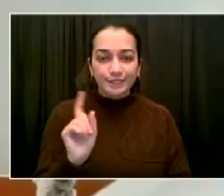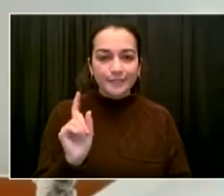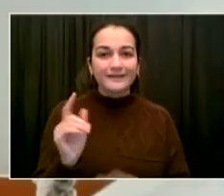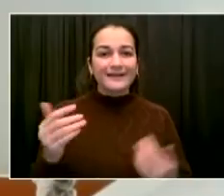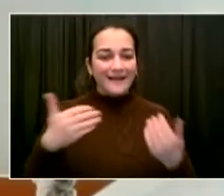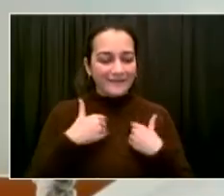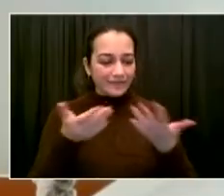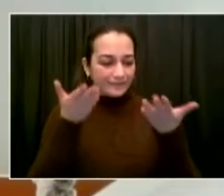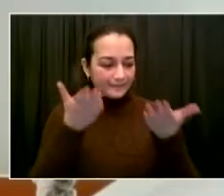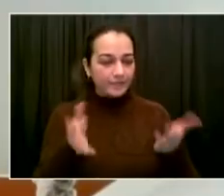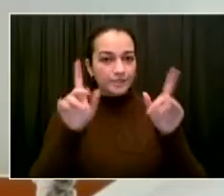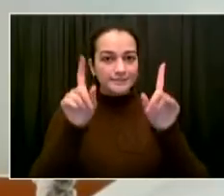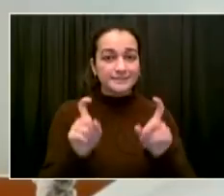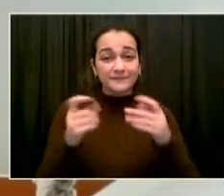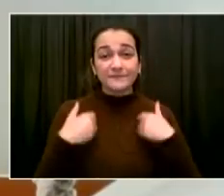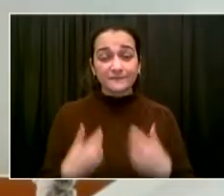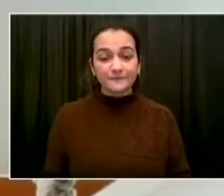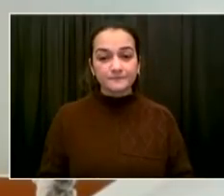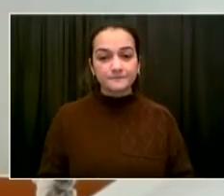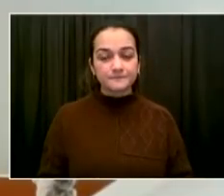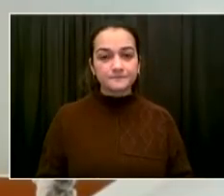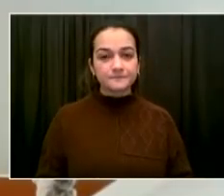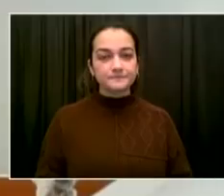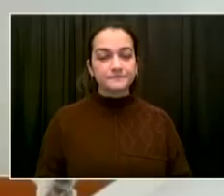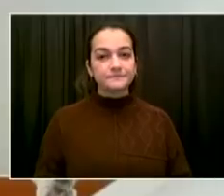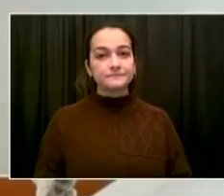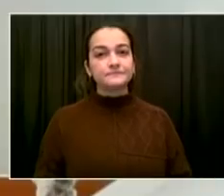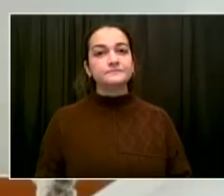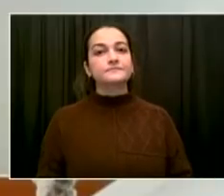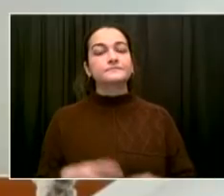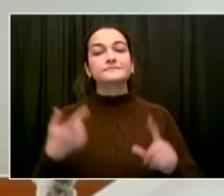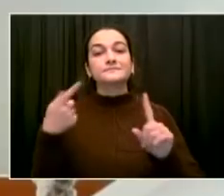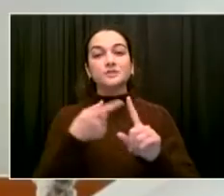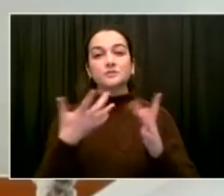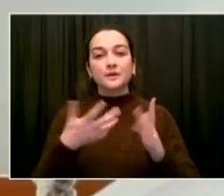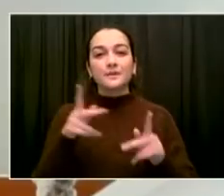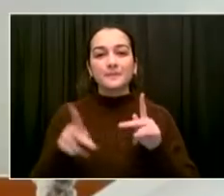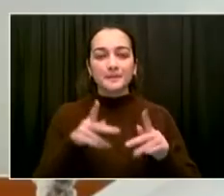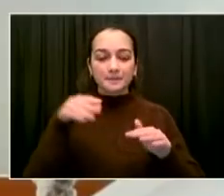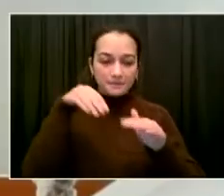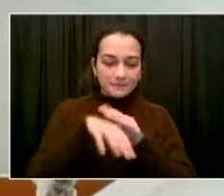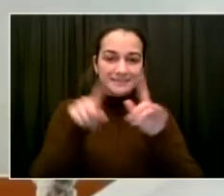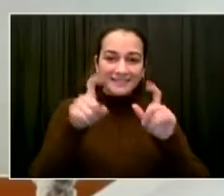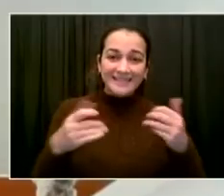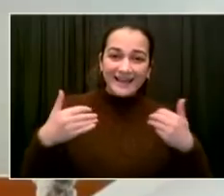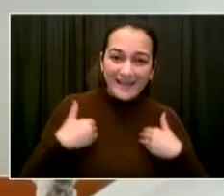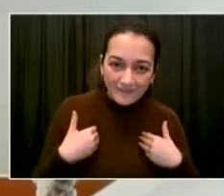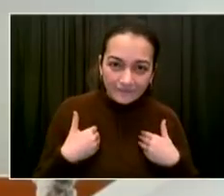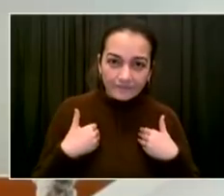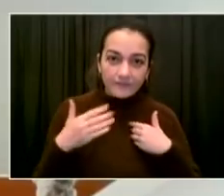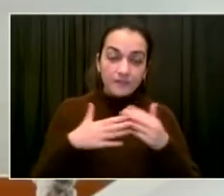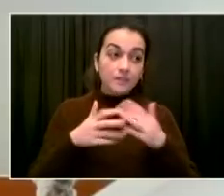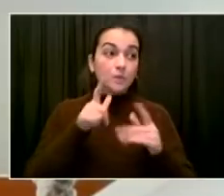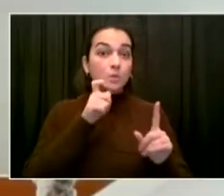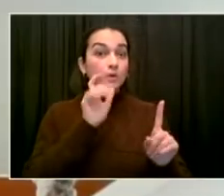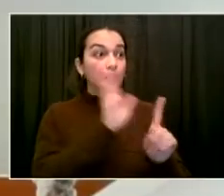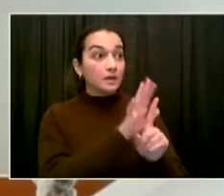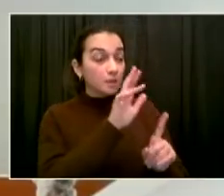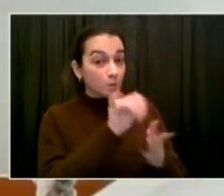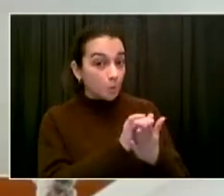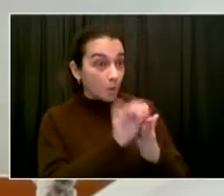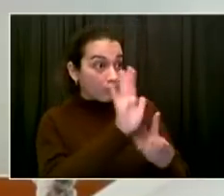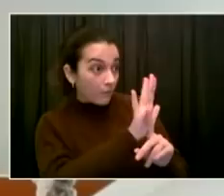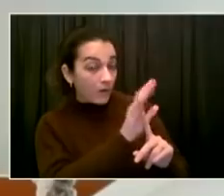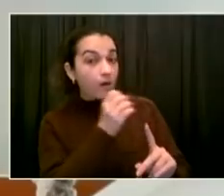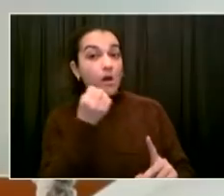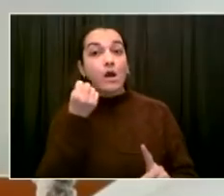matters is the people in New York City get good quality care in every community, with no exception across the city. And that's what we're going to